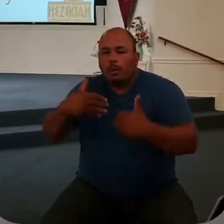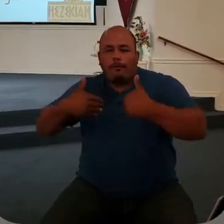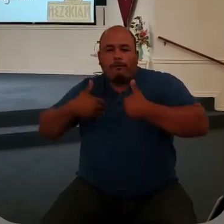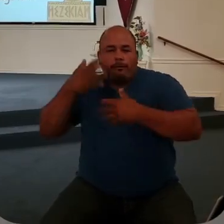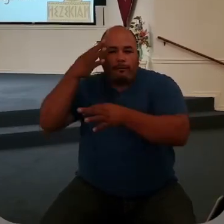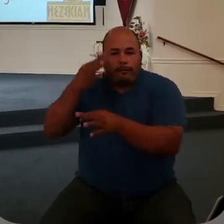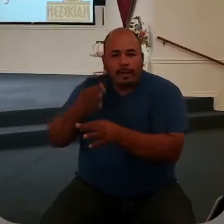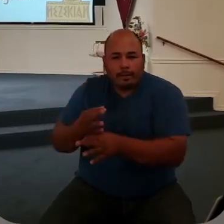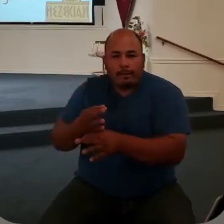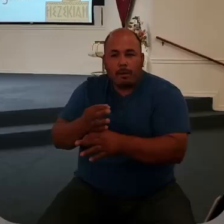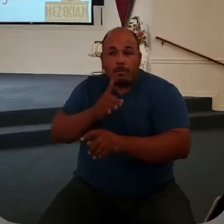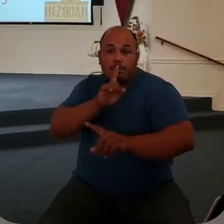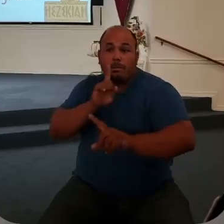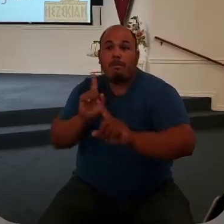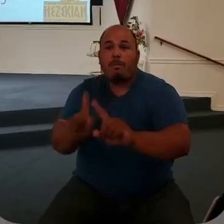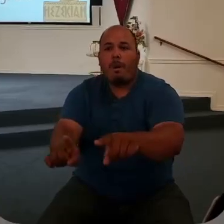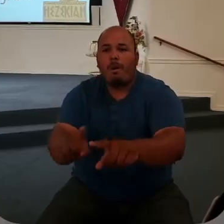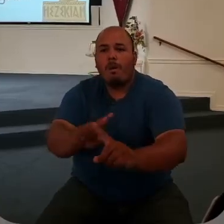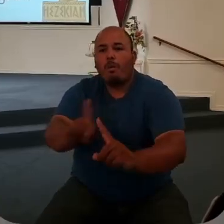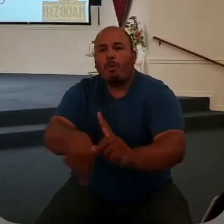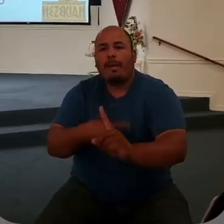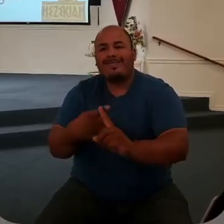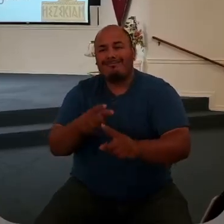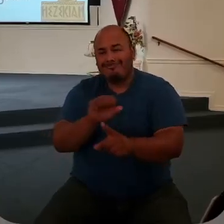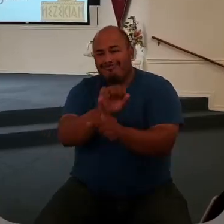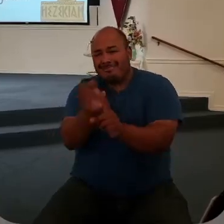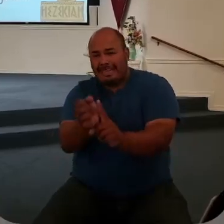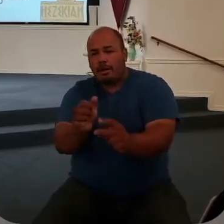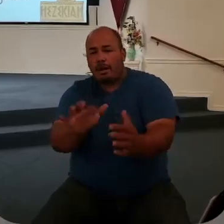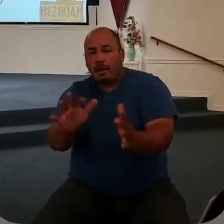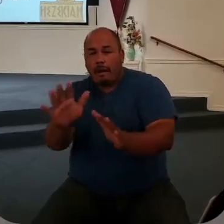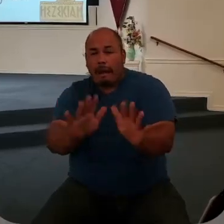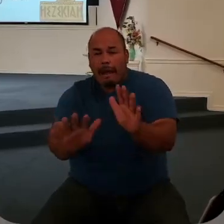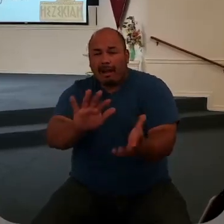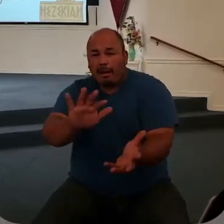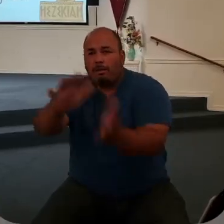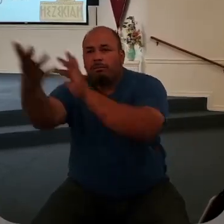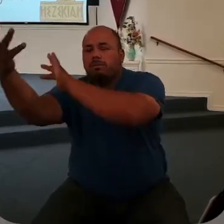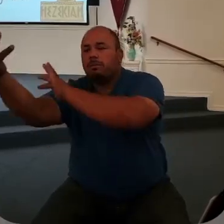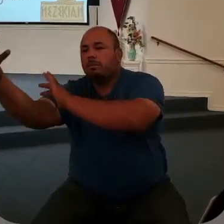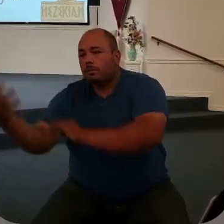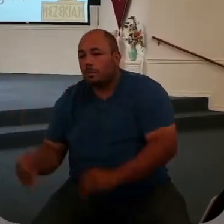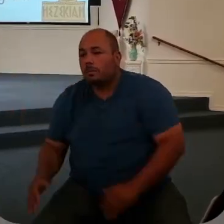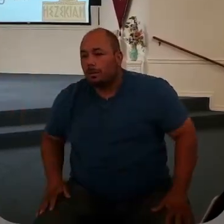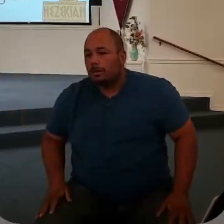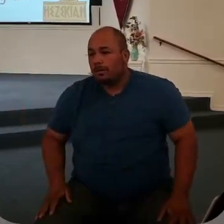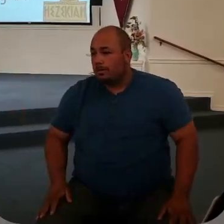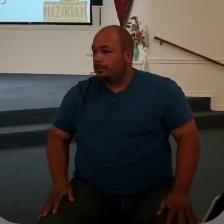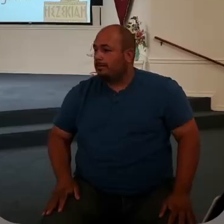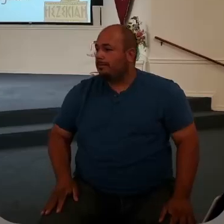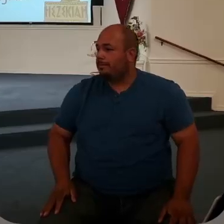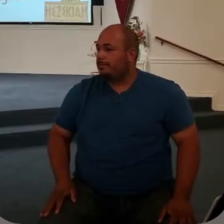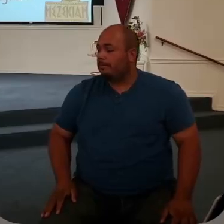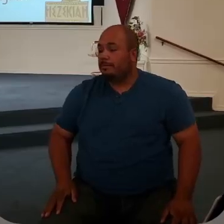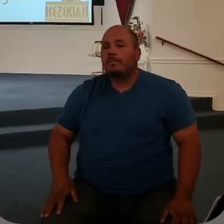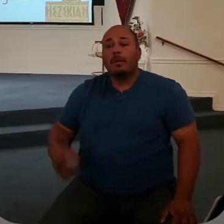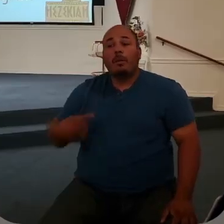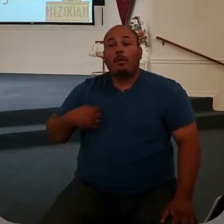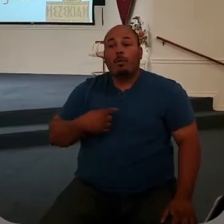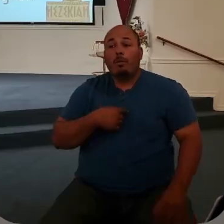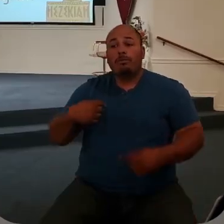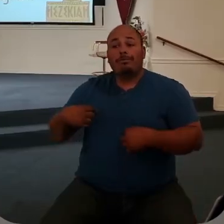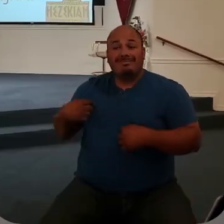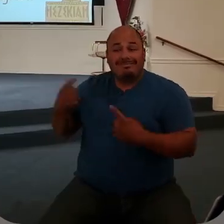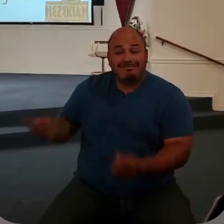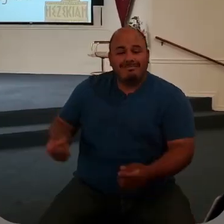of an overwhelming, out-of-control situation? So we're studying the kings of ancient